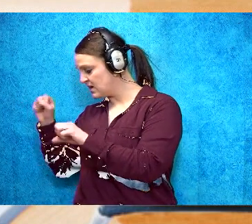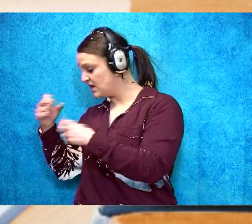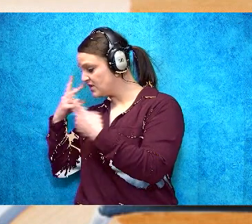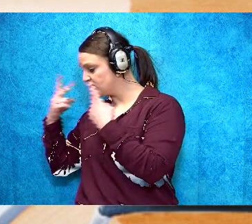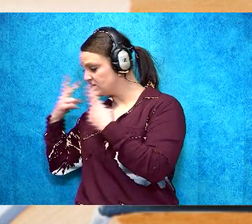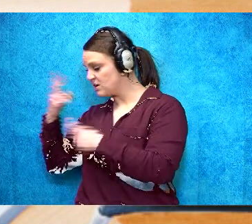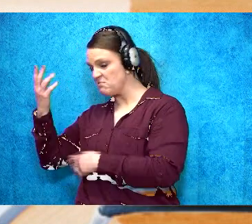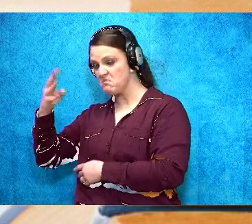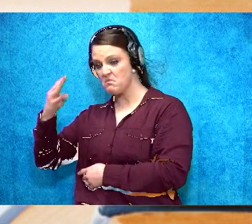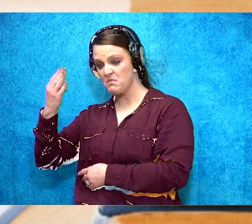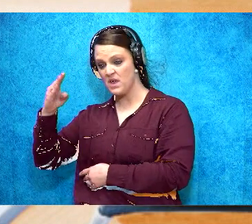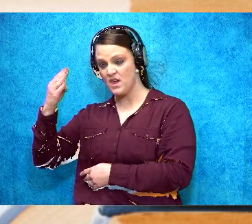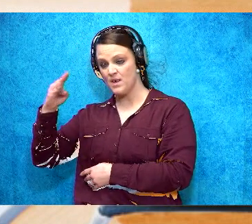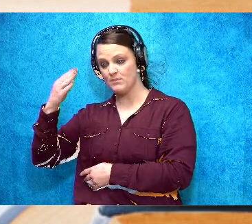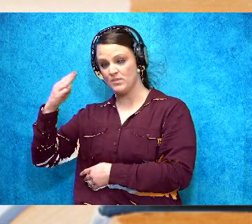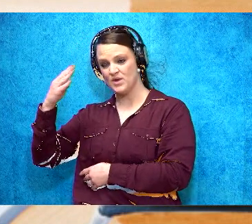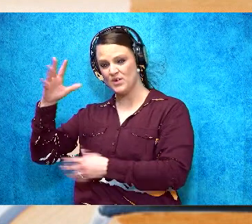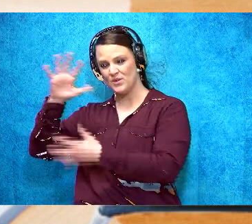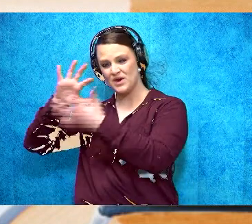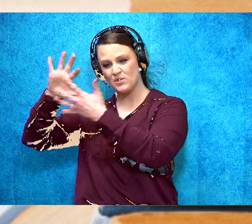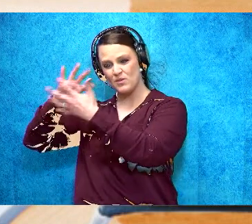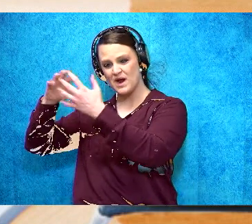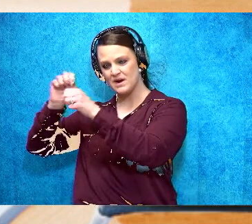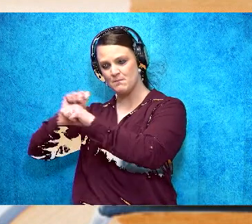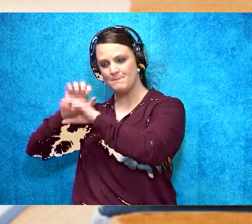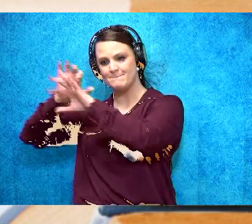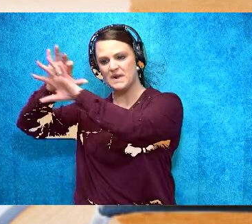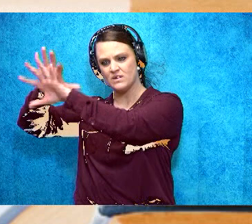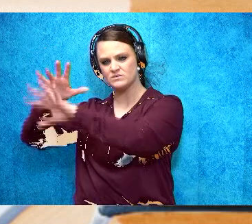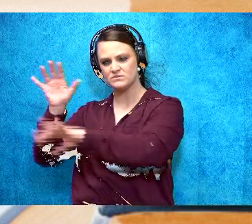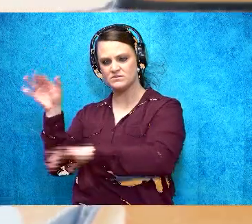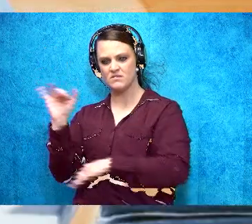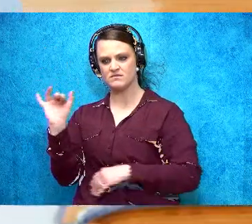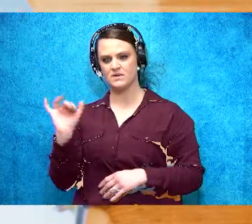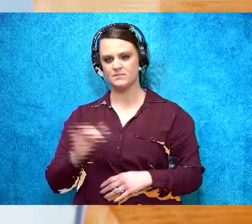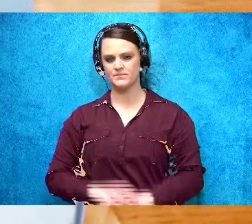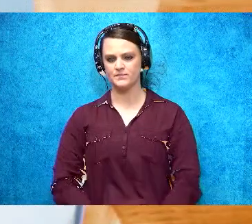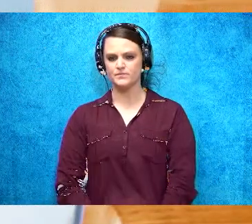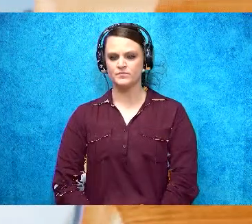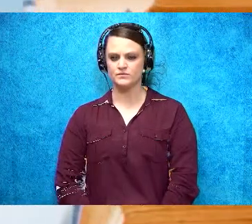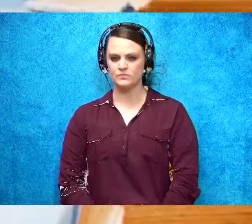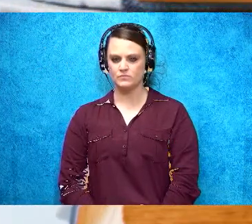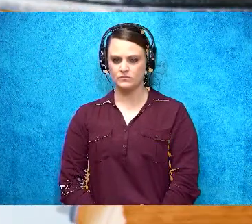the blue-gray of mountains speeding towards them.